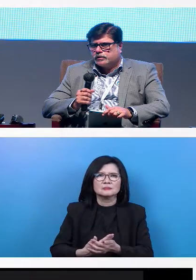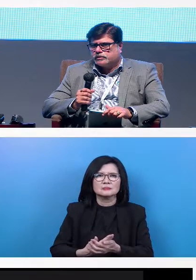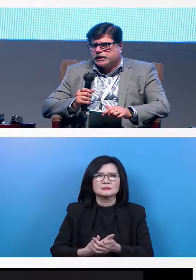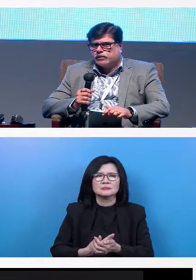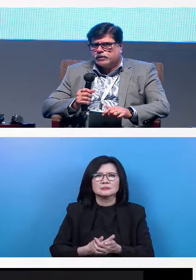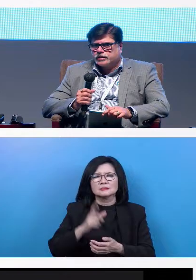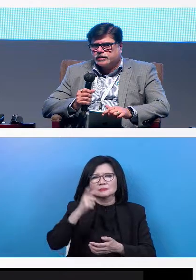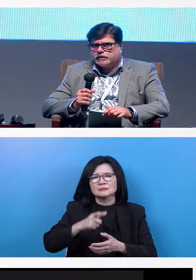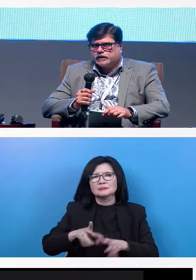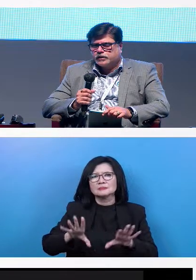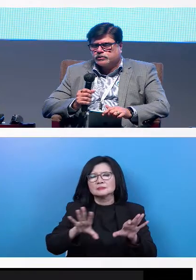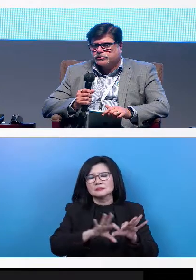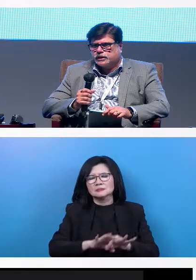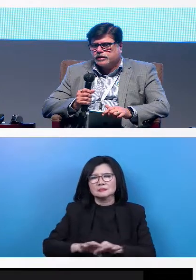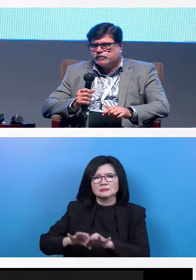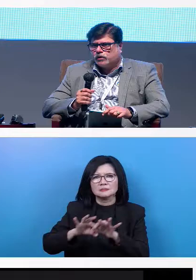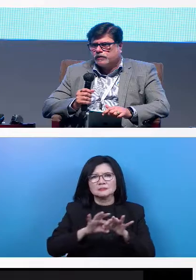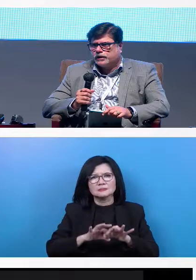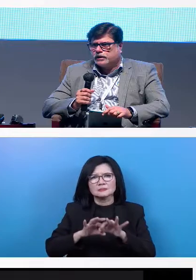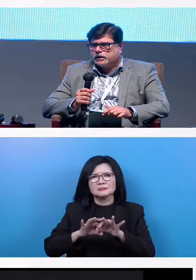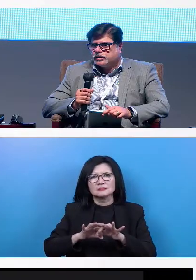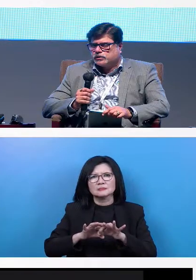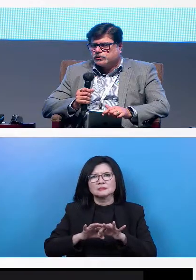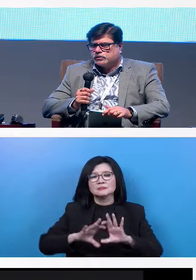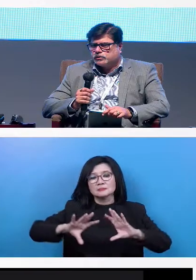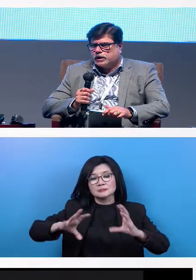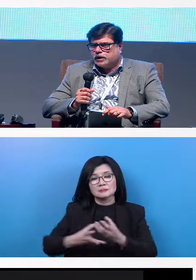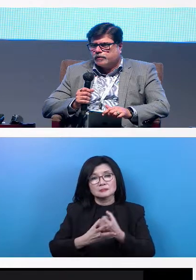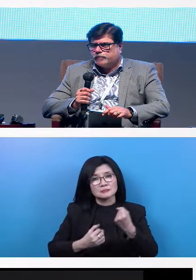all the stakeholders that we need to get involved in